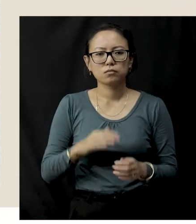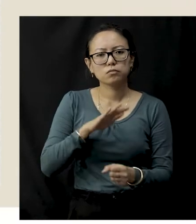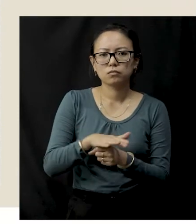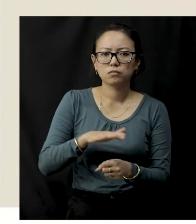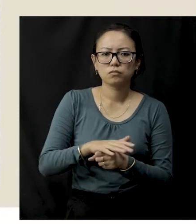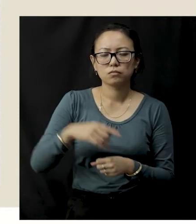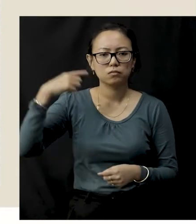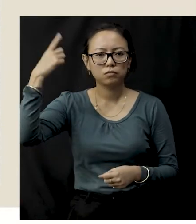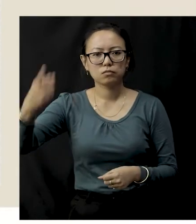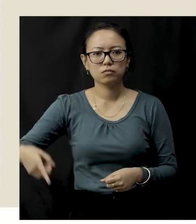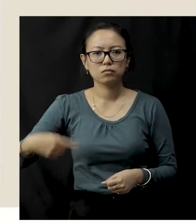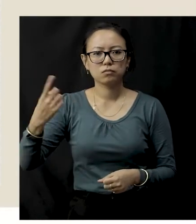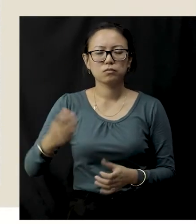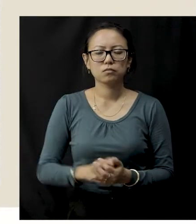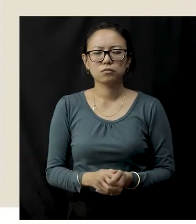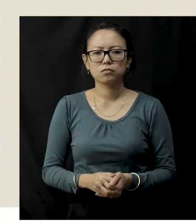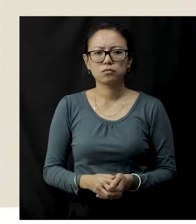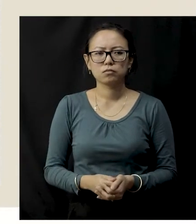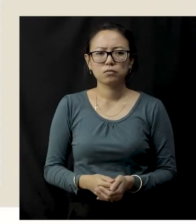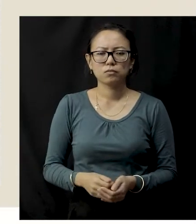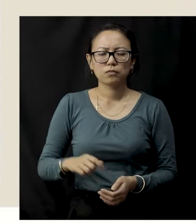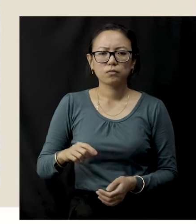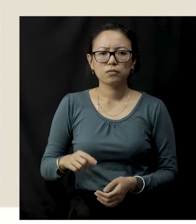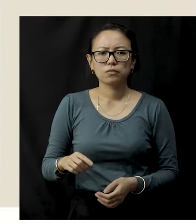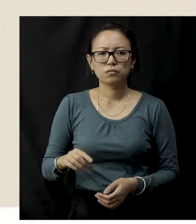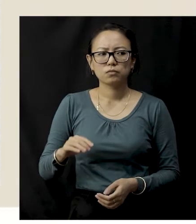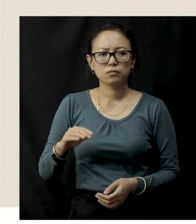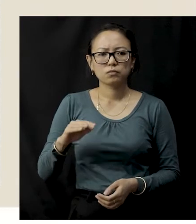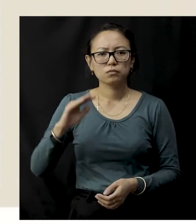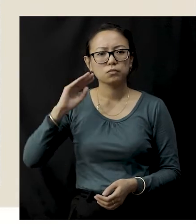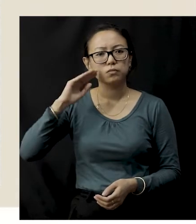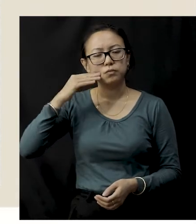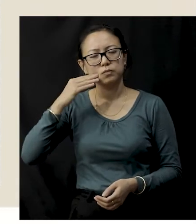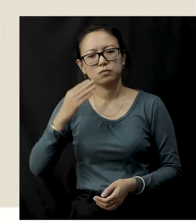was first discovered, it was in the form of